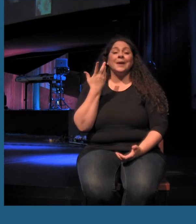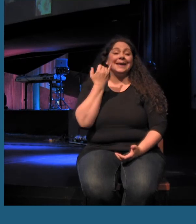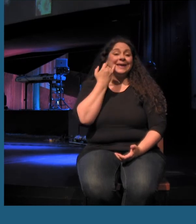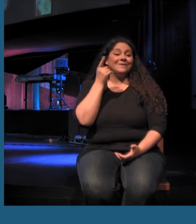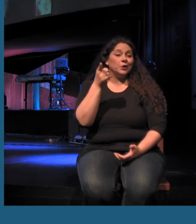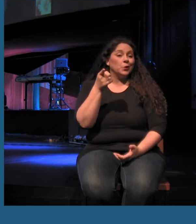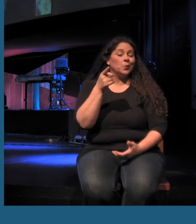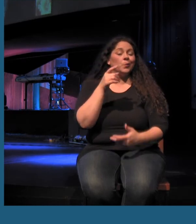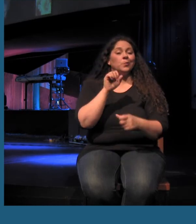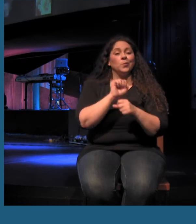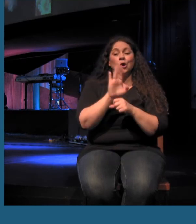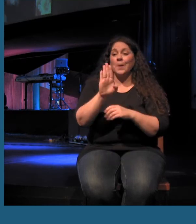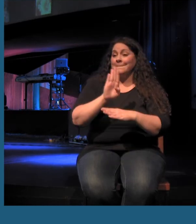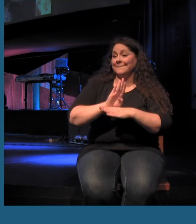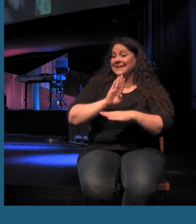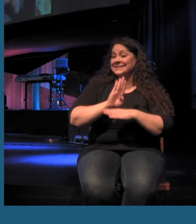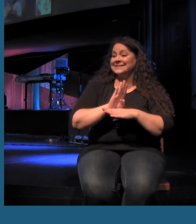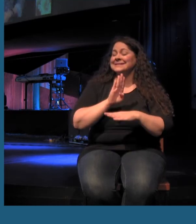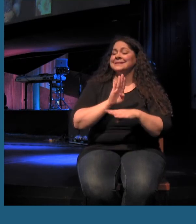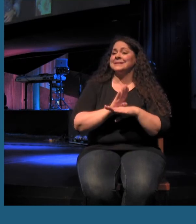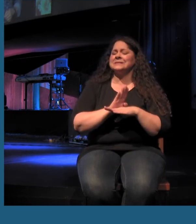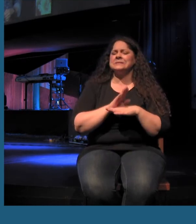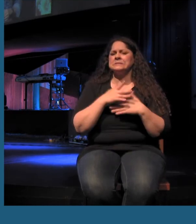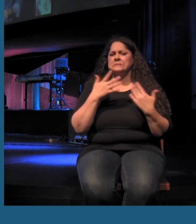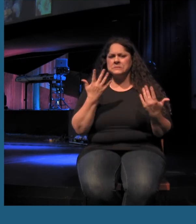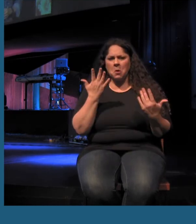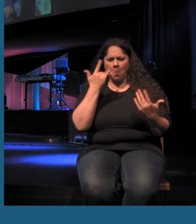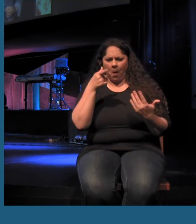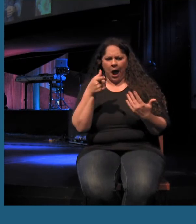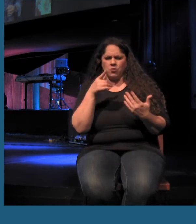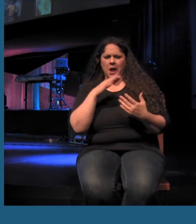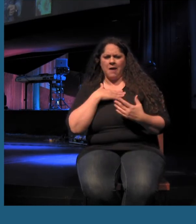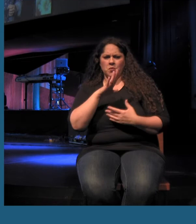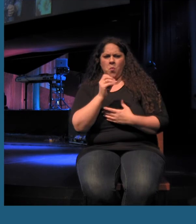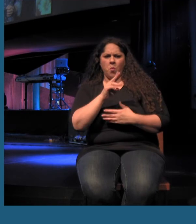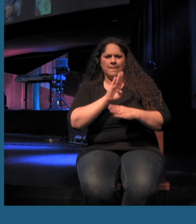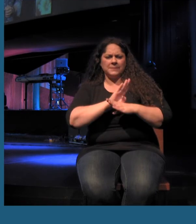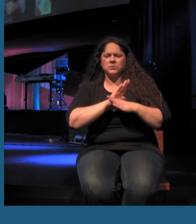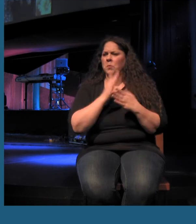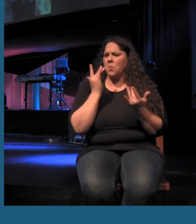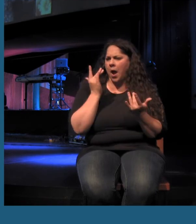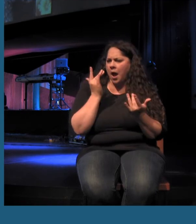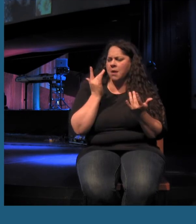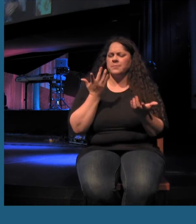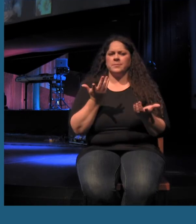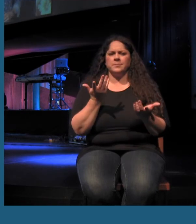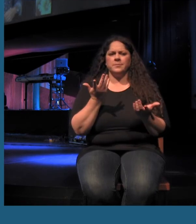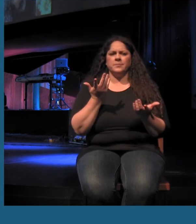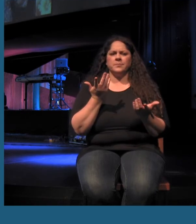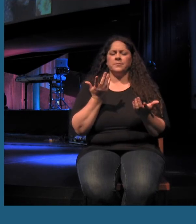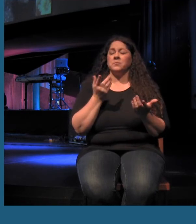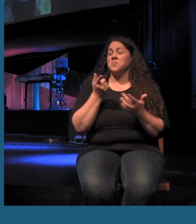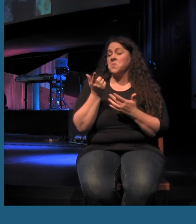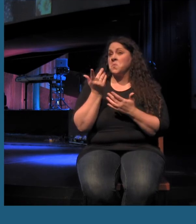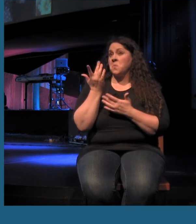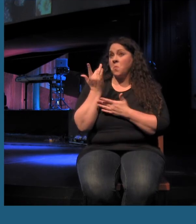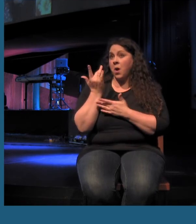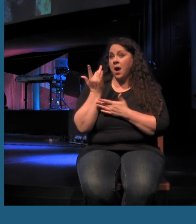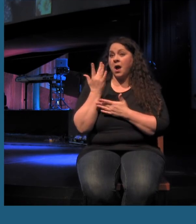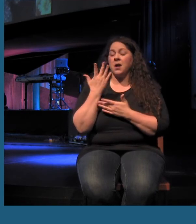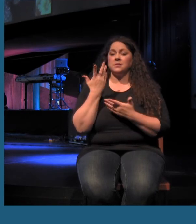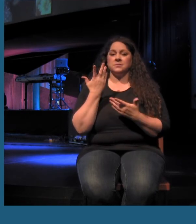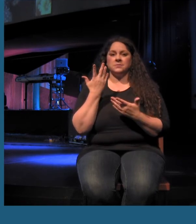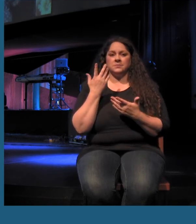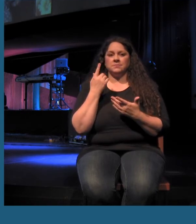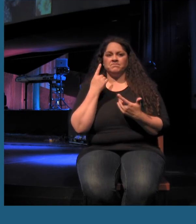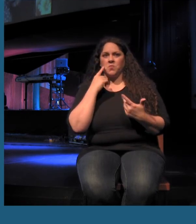business leader, do you have a why for why you're personally in business? Do you have a why for what you're doing? Do you have a why for parenting?